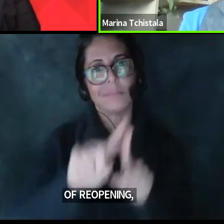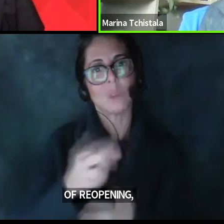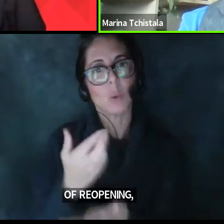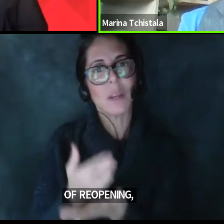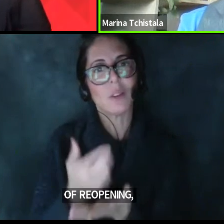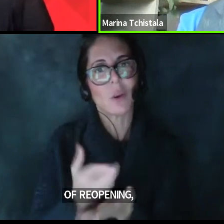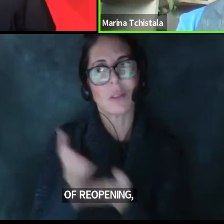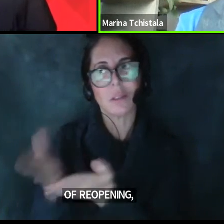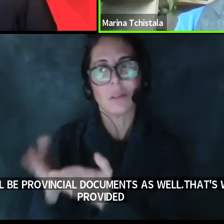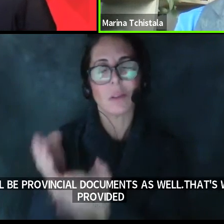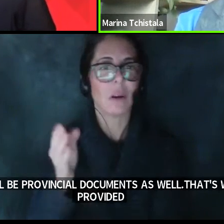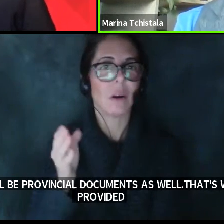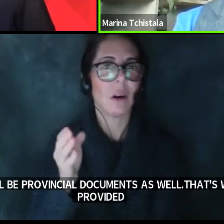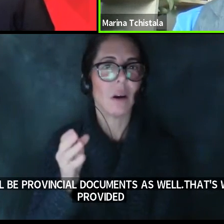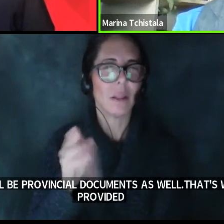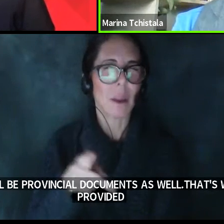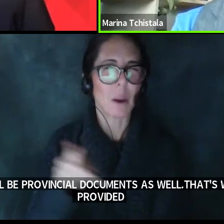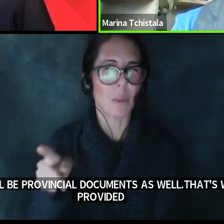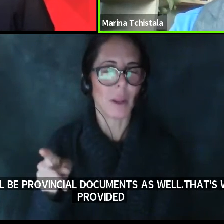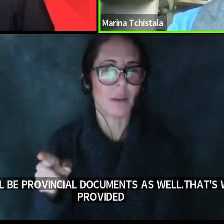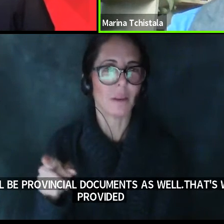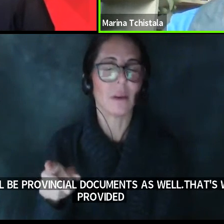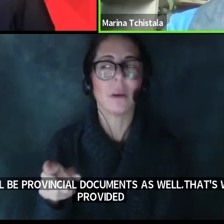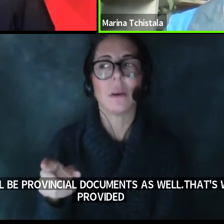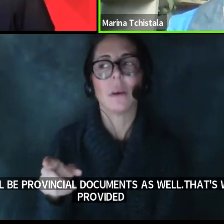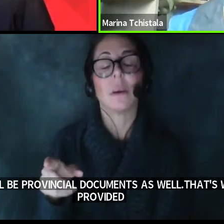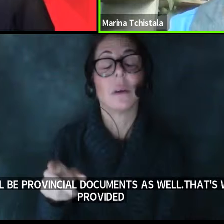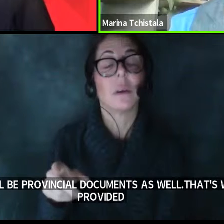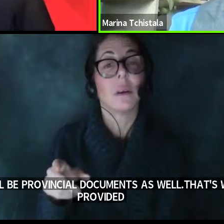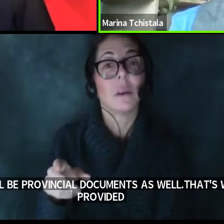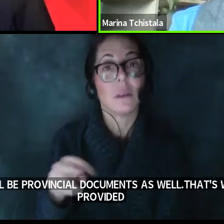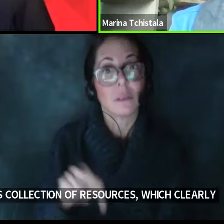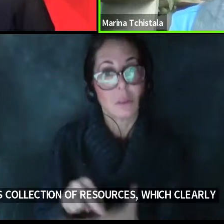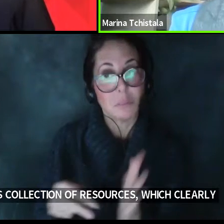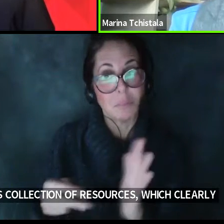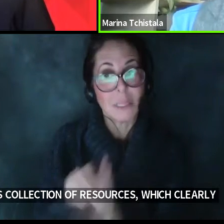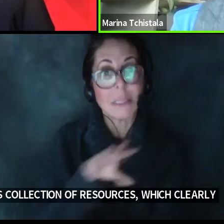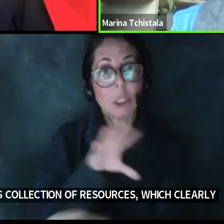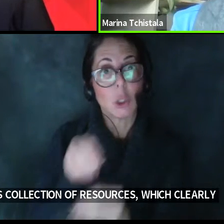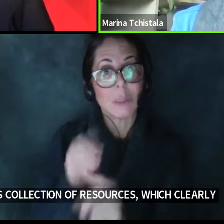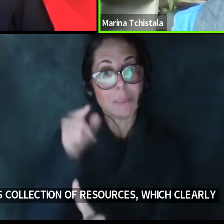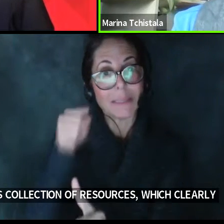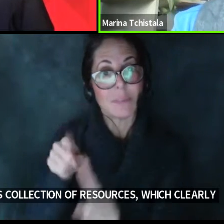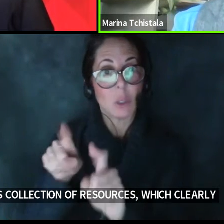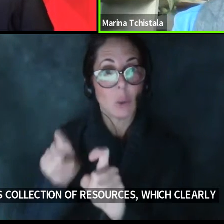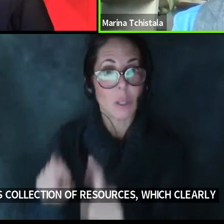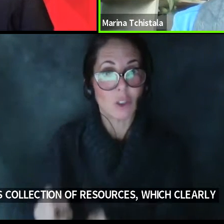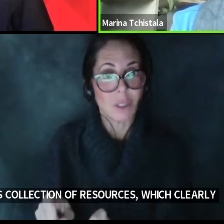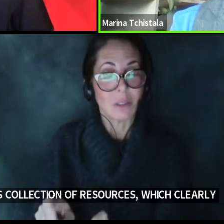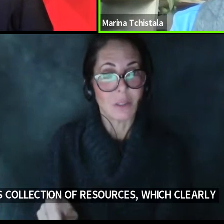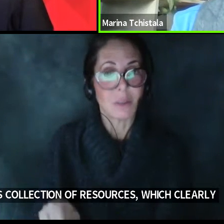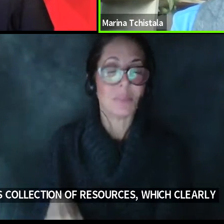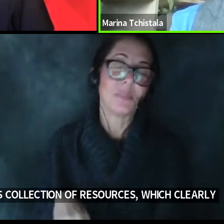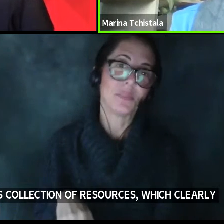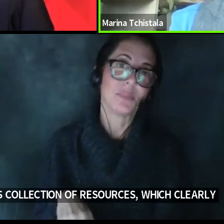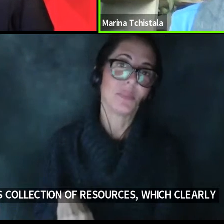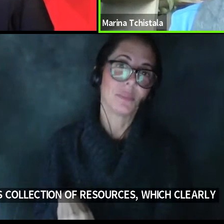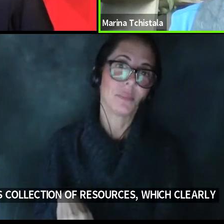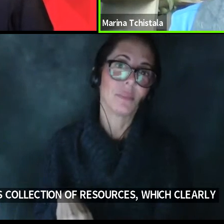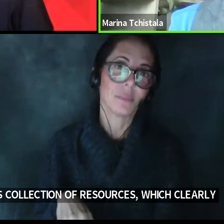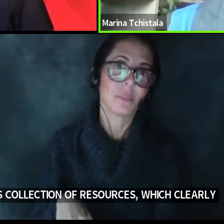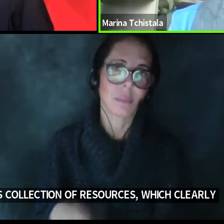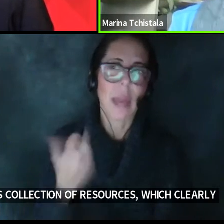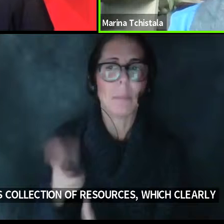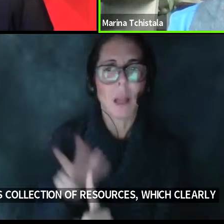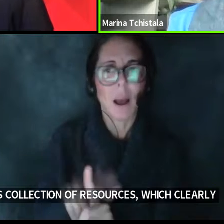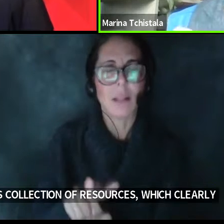clearly outlines specific questions while planning educational process by educational